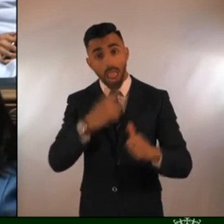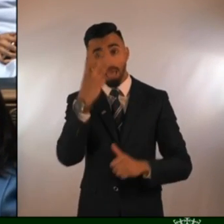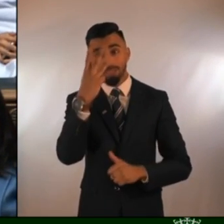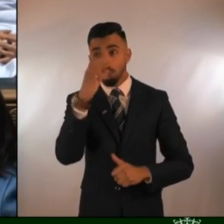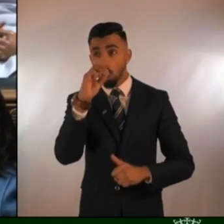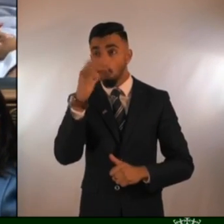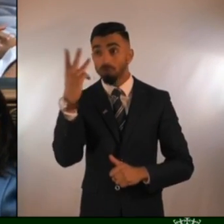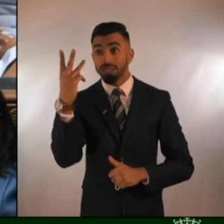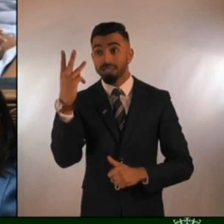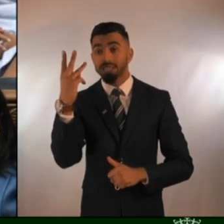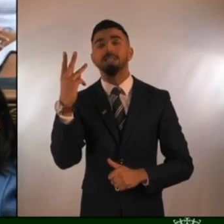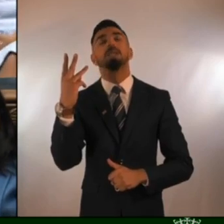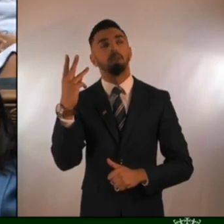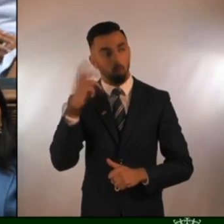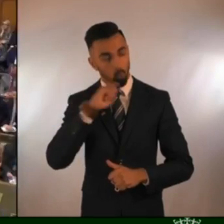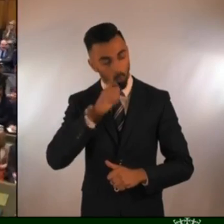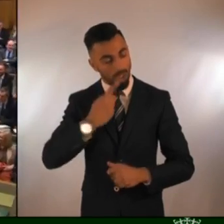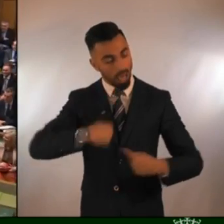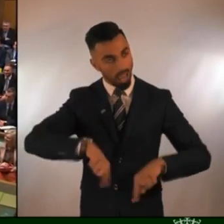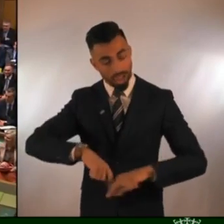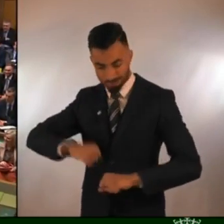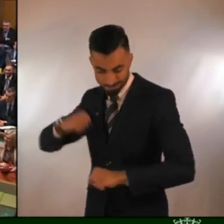this government's going to get it done.